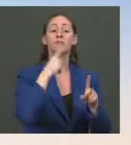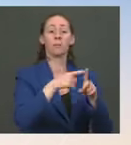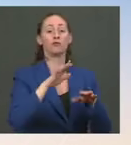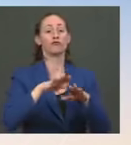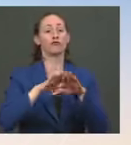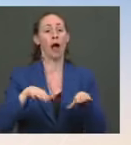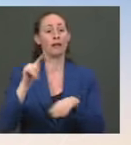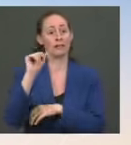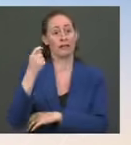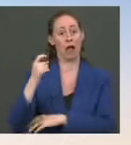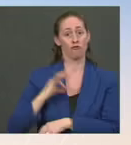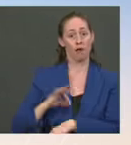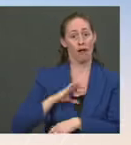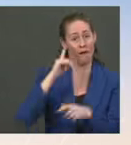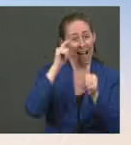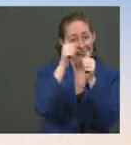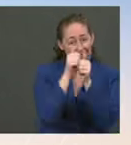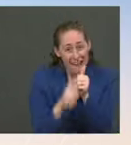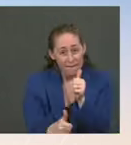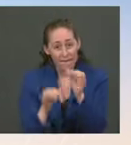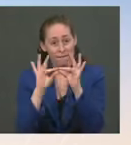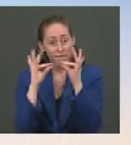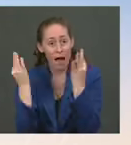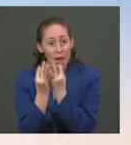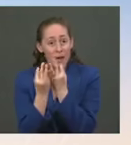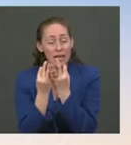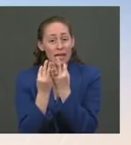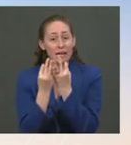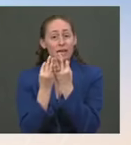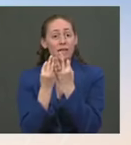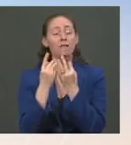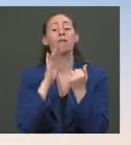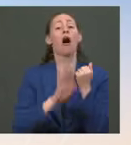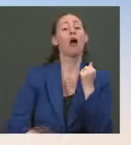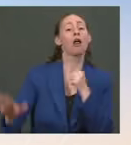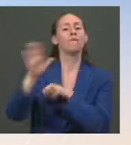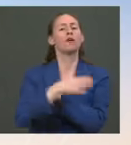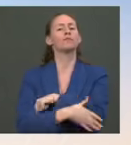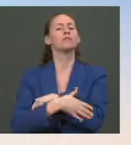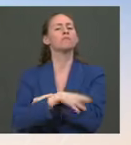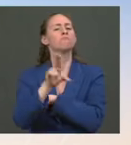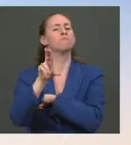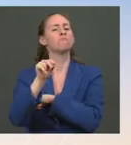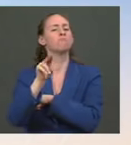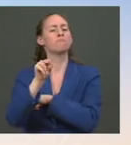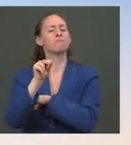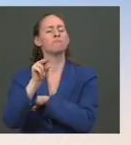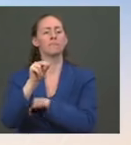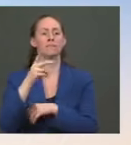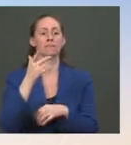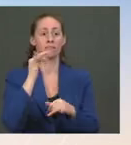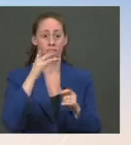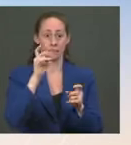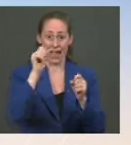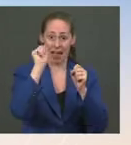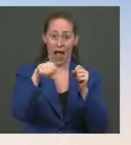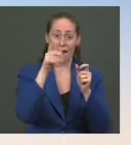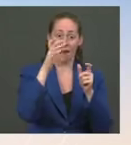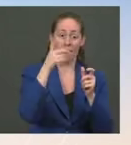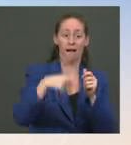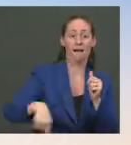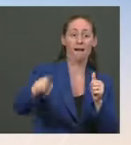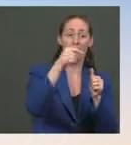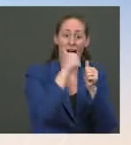not eligible for the child tax credit in the country. Every person is not eligible for the earned income tax credit. There are